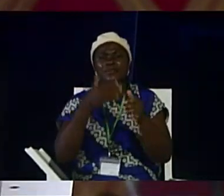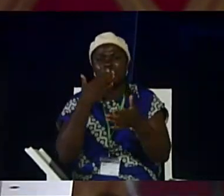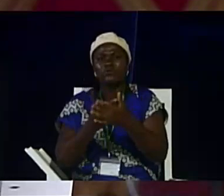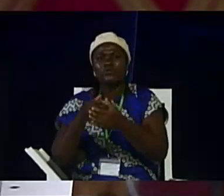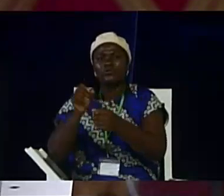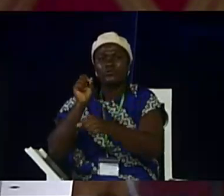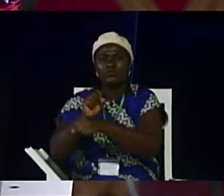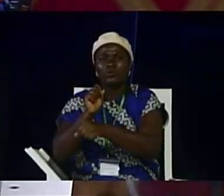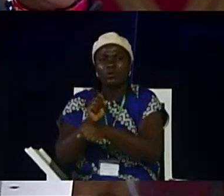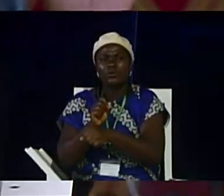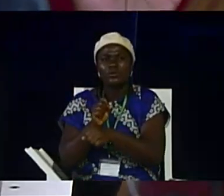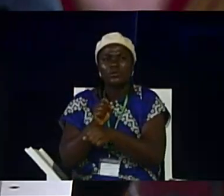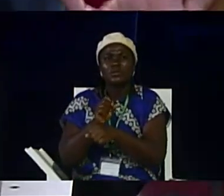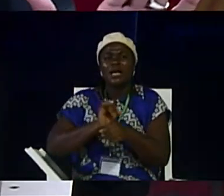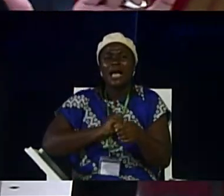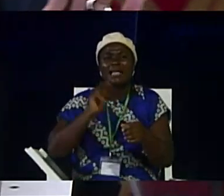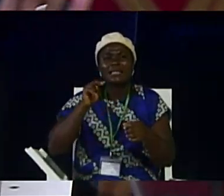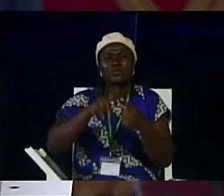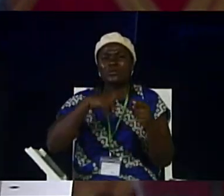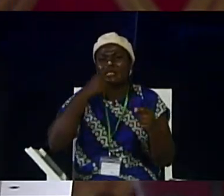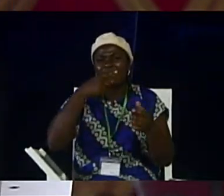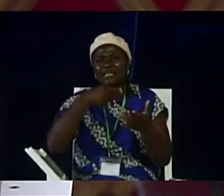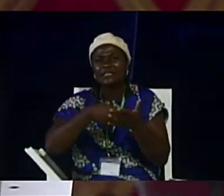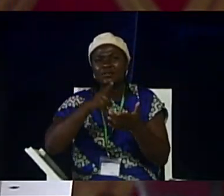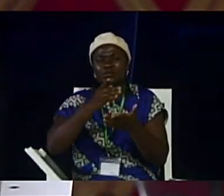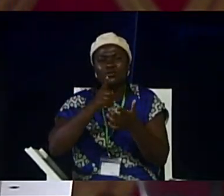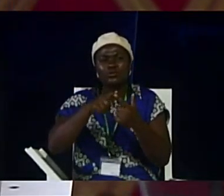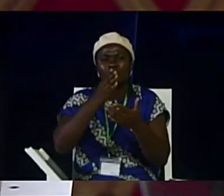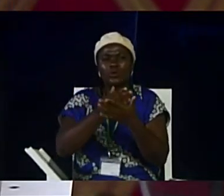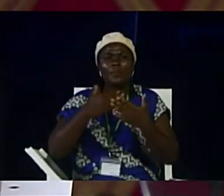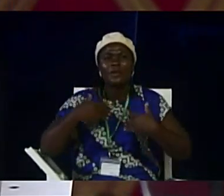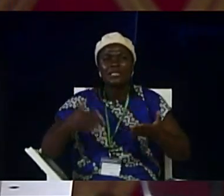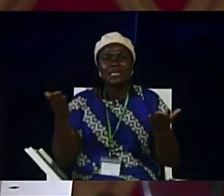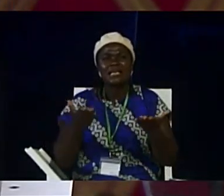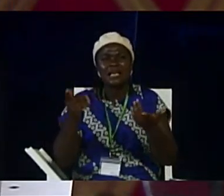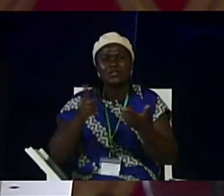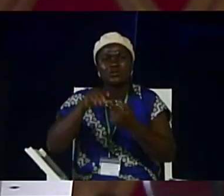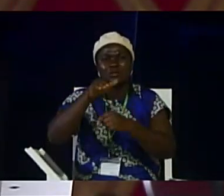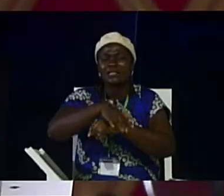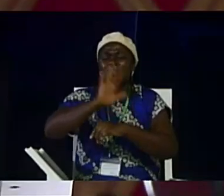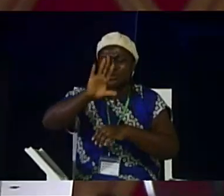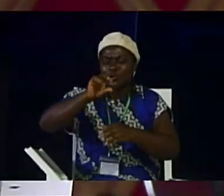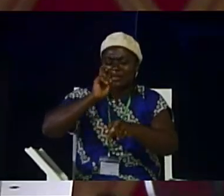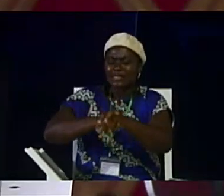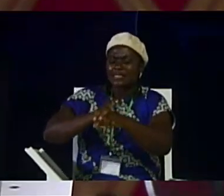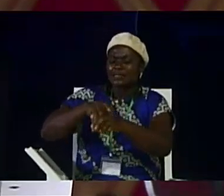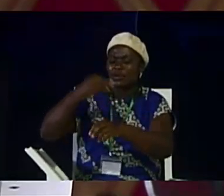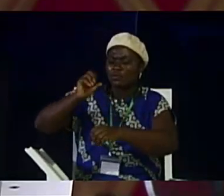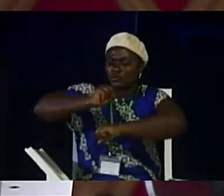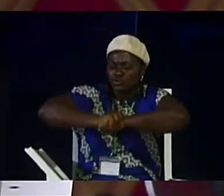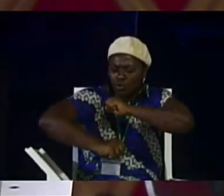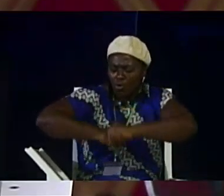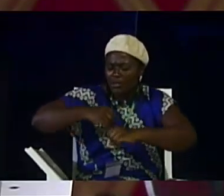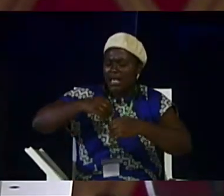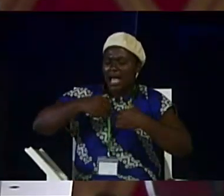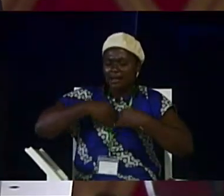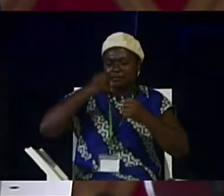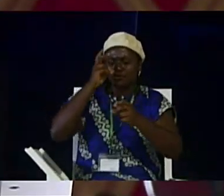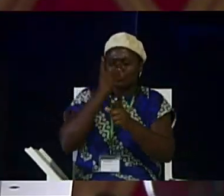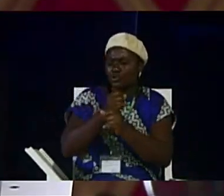the alarm to someone tonight. Your season of struggle has just ended.